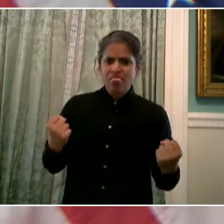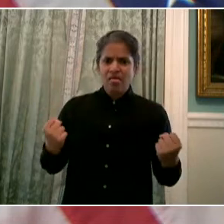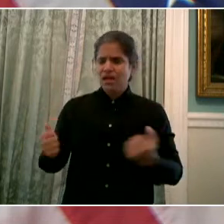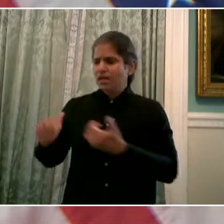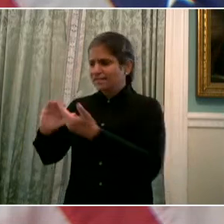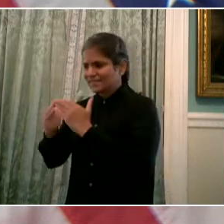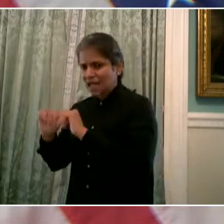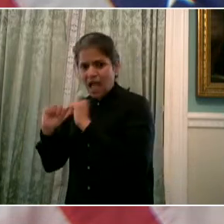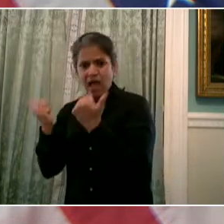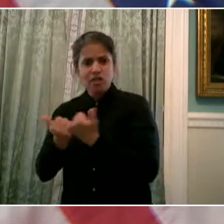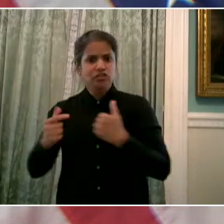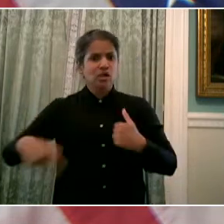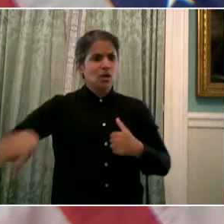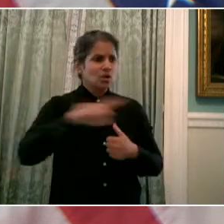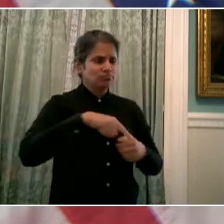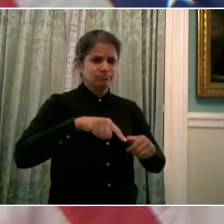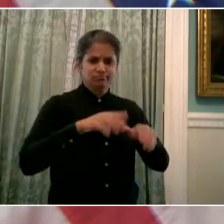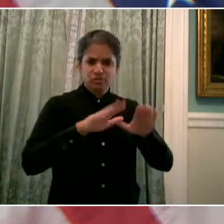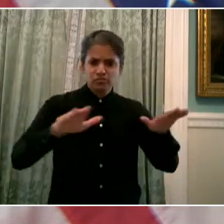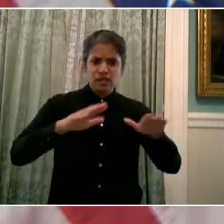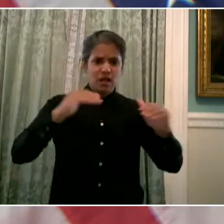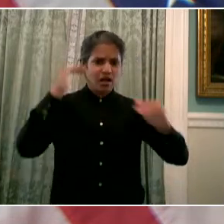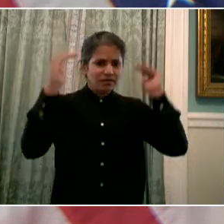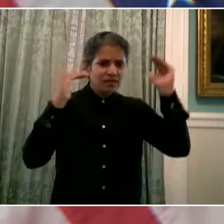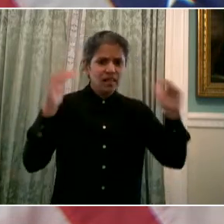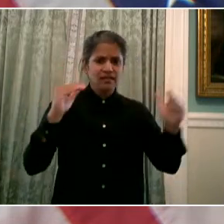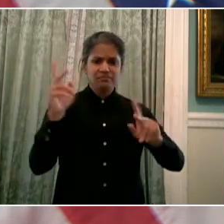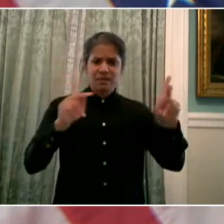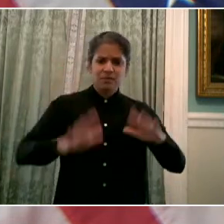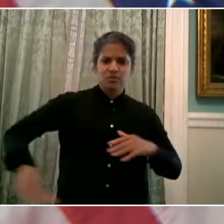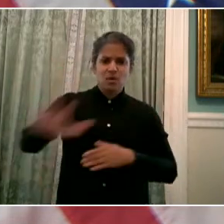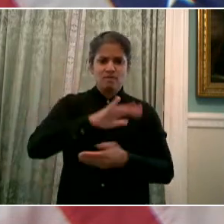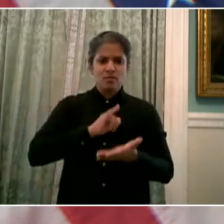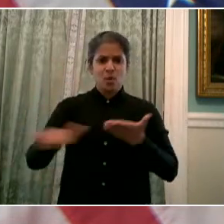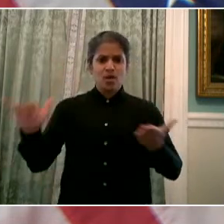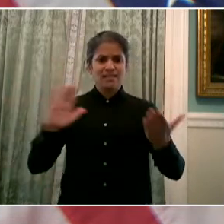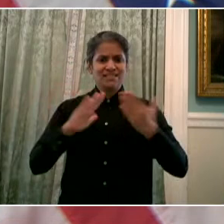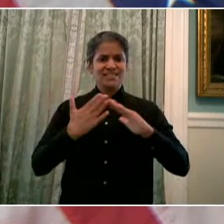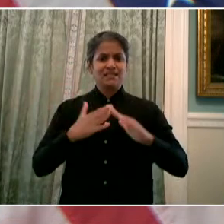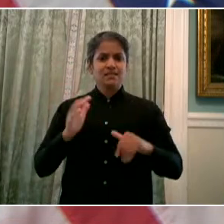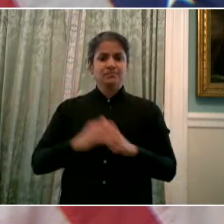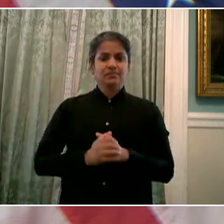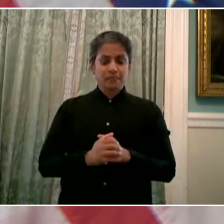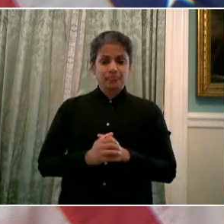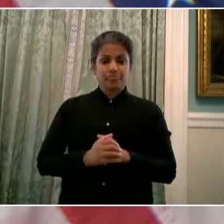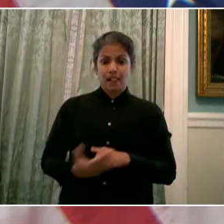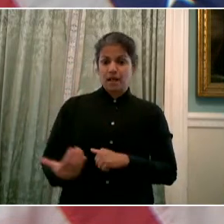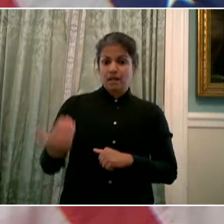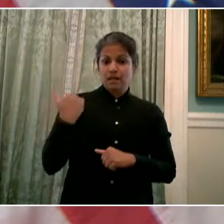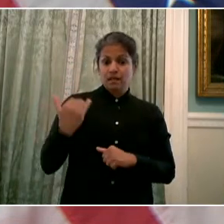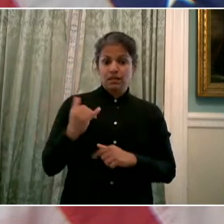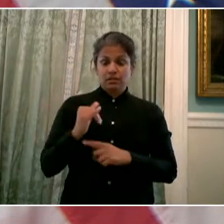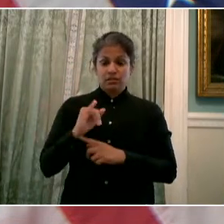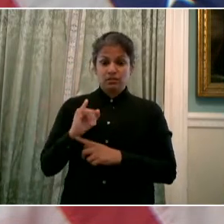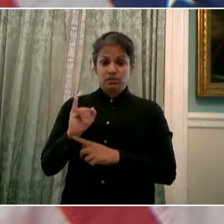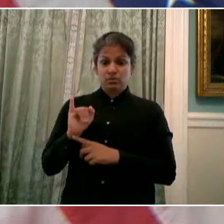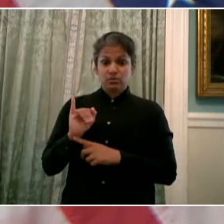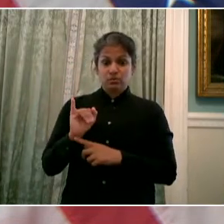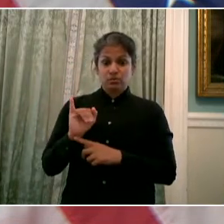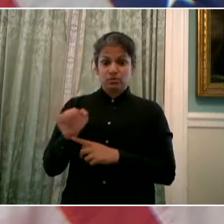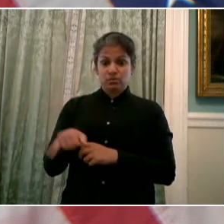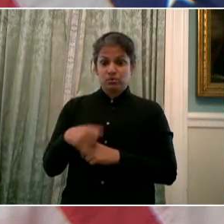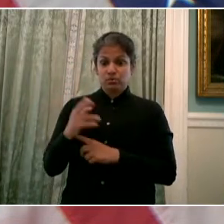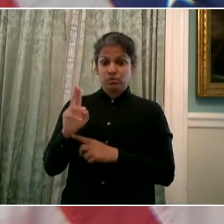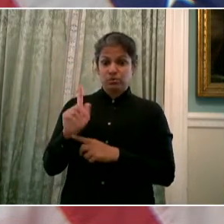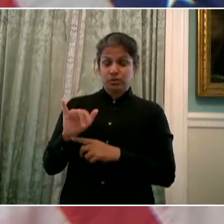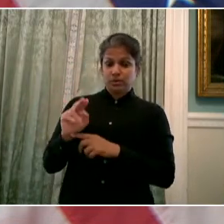1st with some notifications that went out through Notify NYC, which is the city's advanced warning system. It's